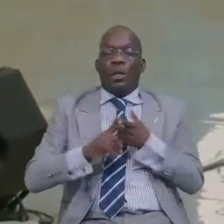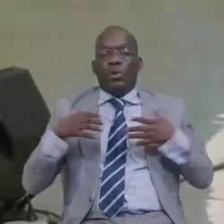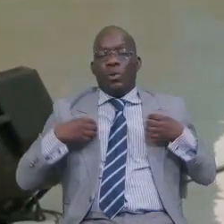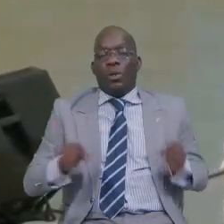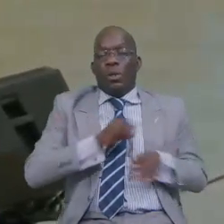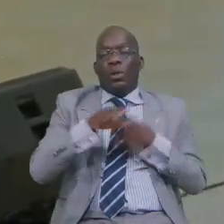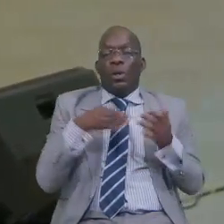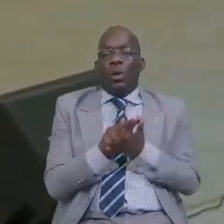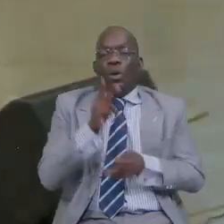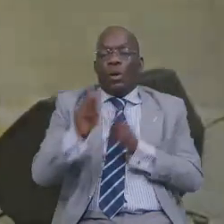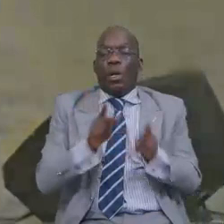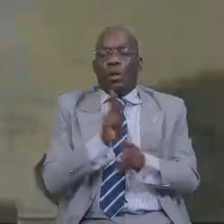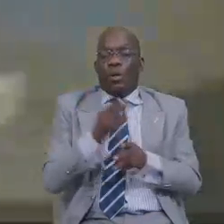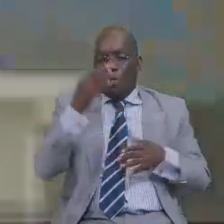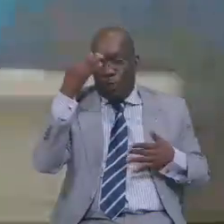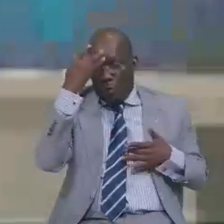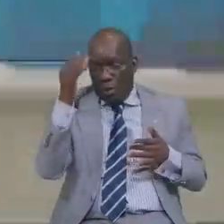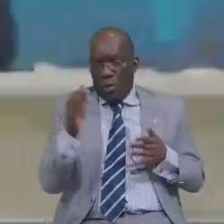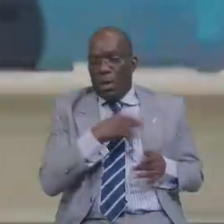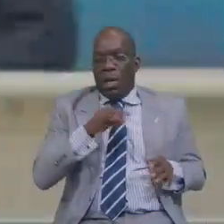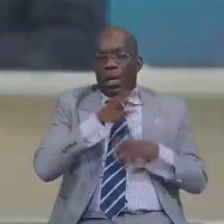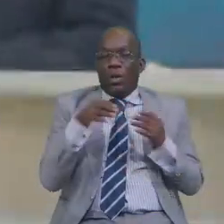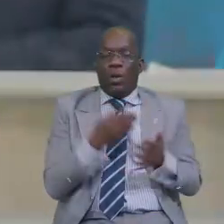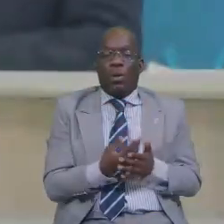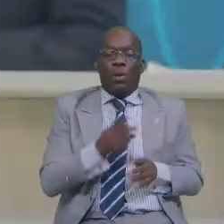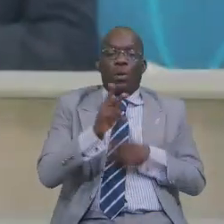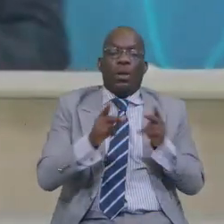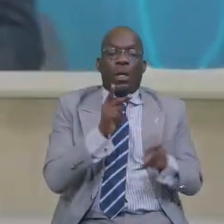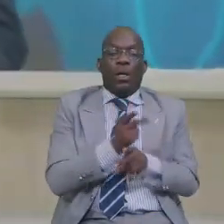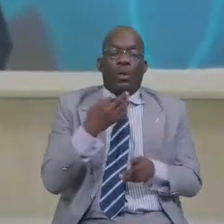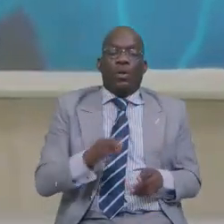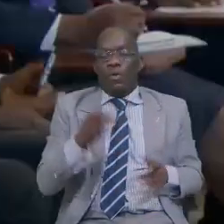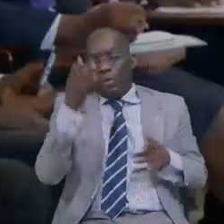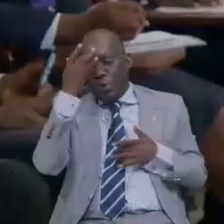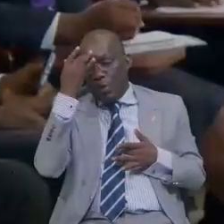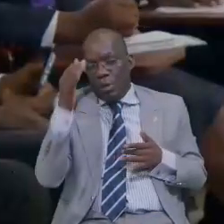and all manner of disease. That's what he has given you.